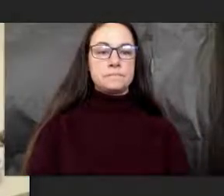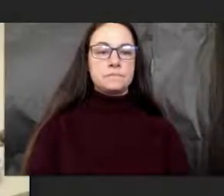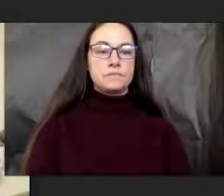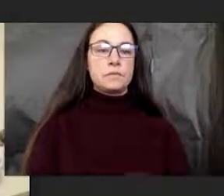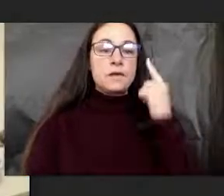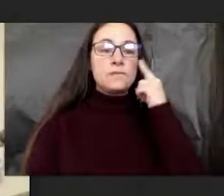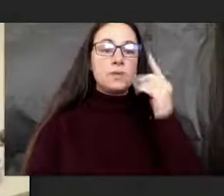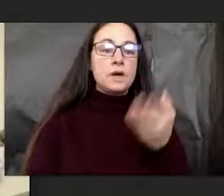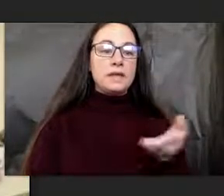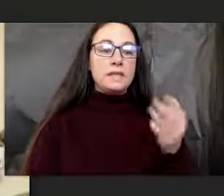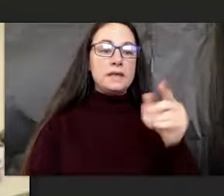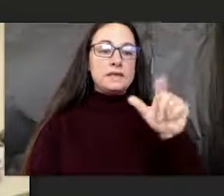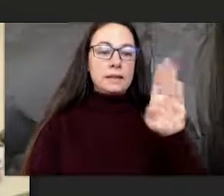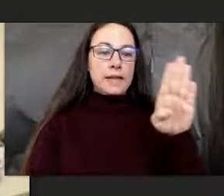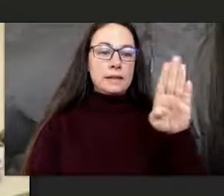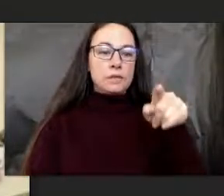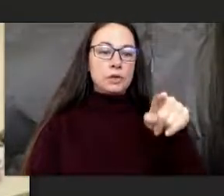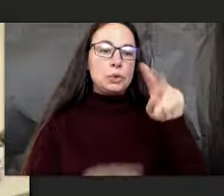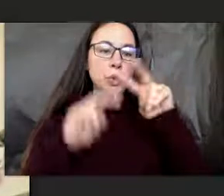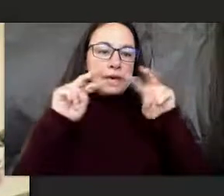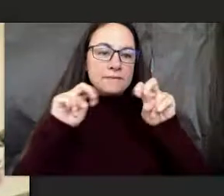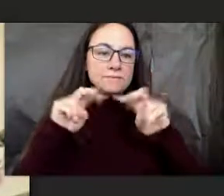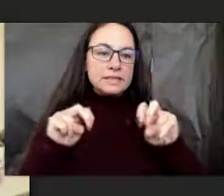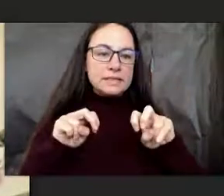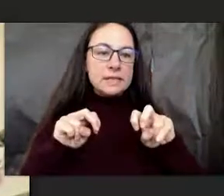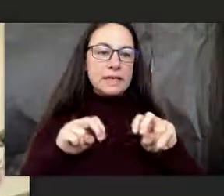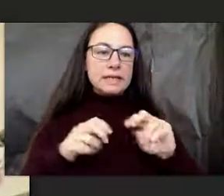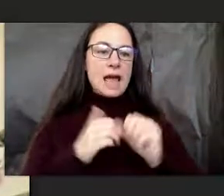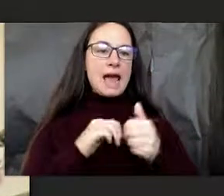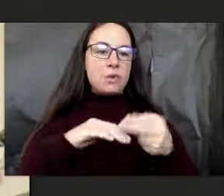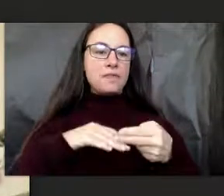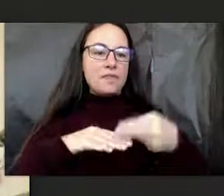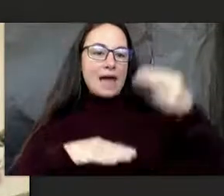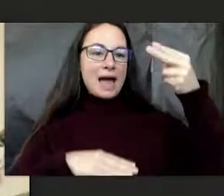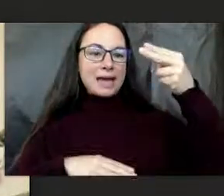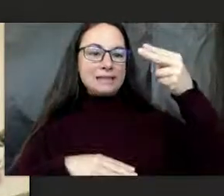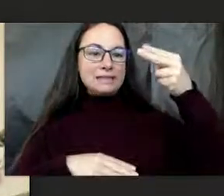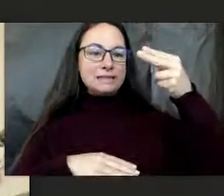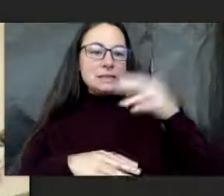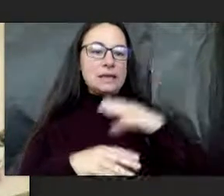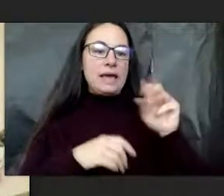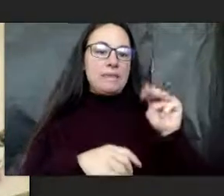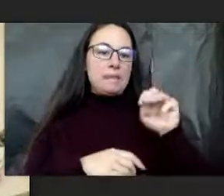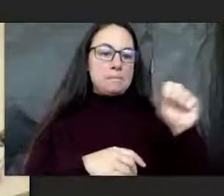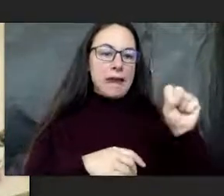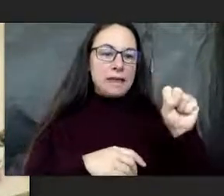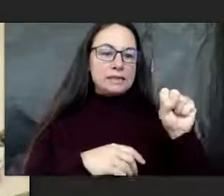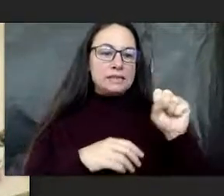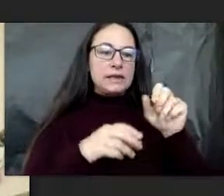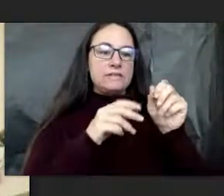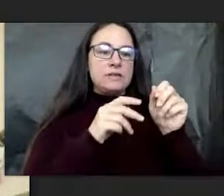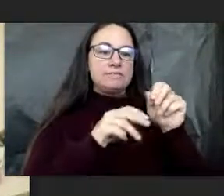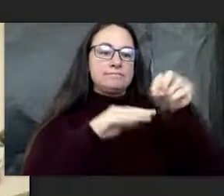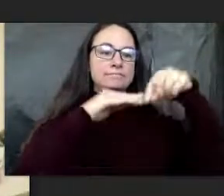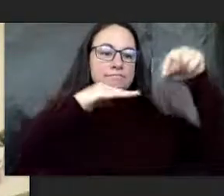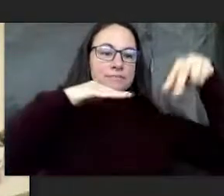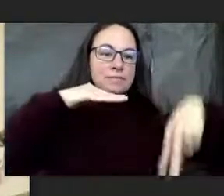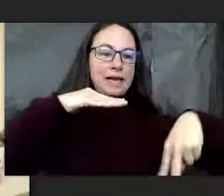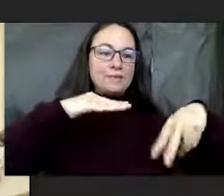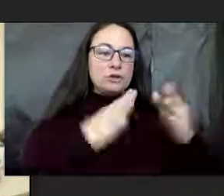For this lab, you are going to investigate how the height of a dive and the mass of the diver affects the splash of a belly